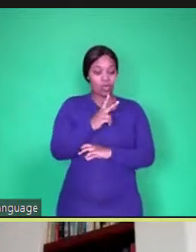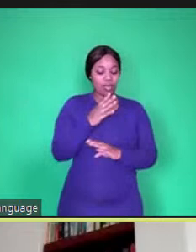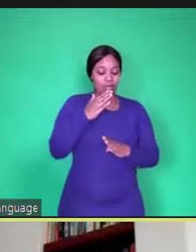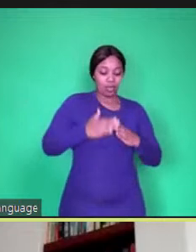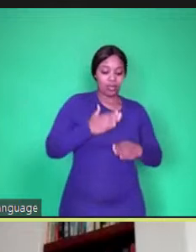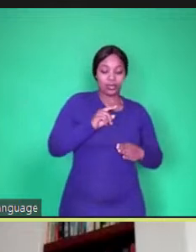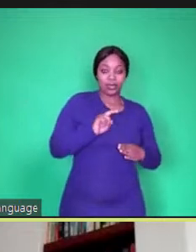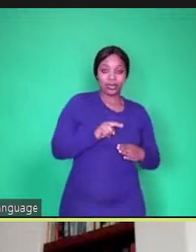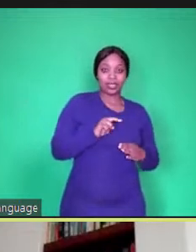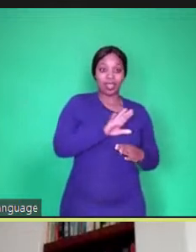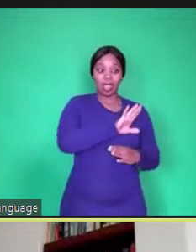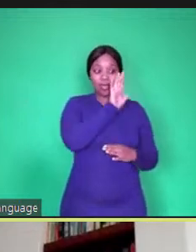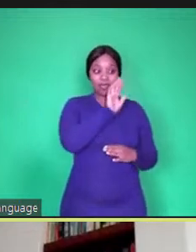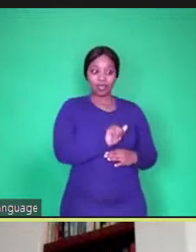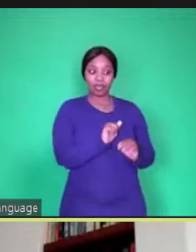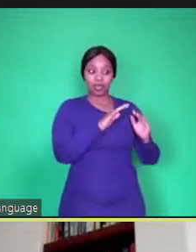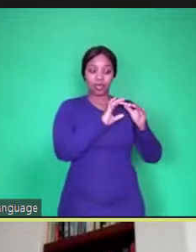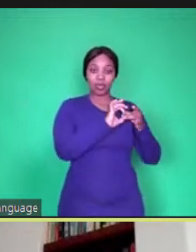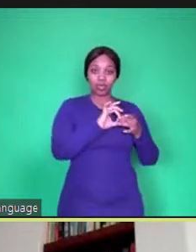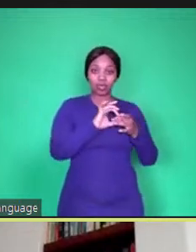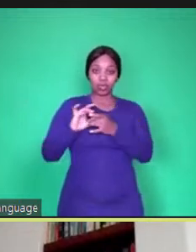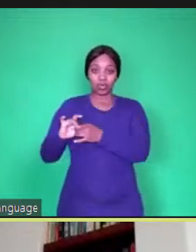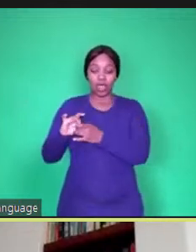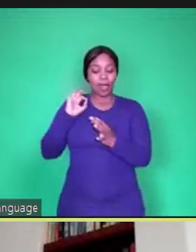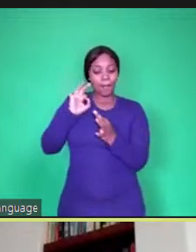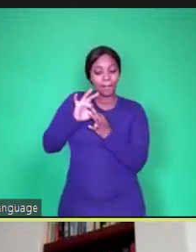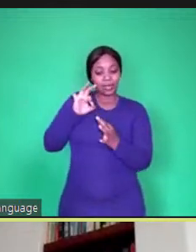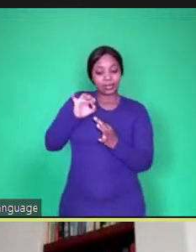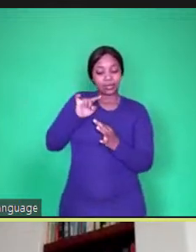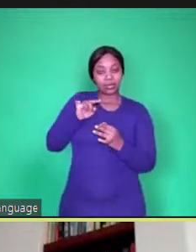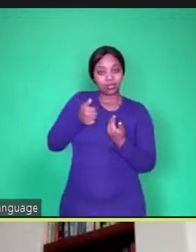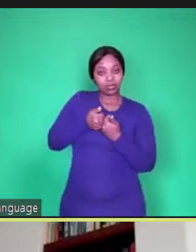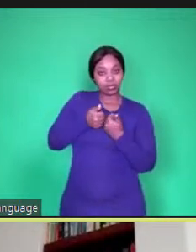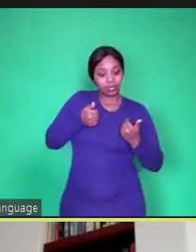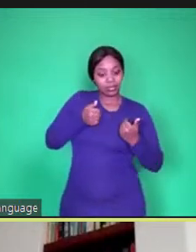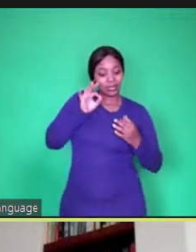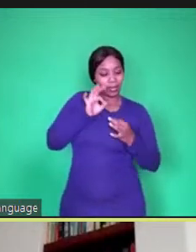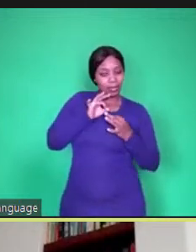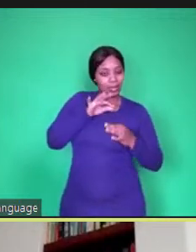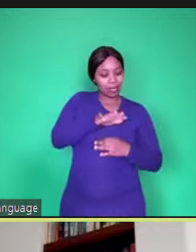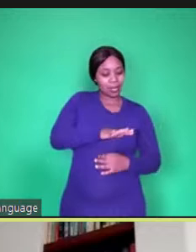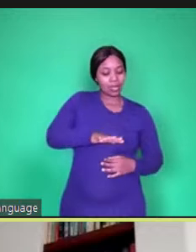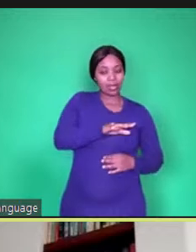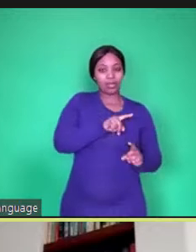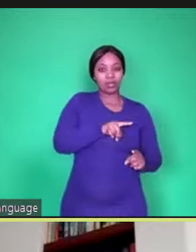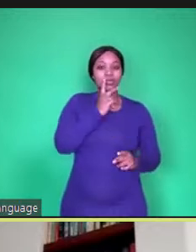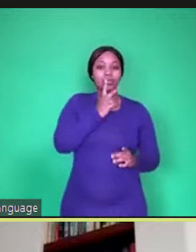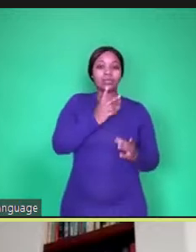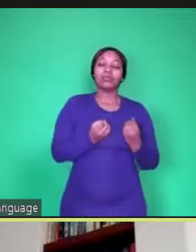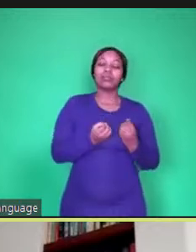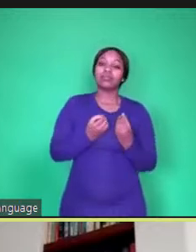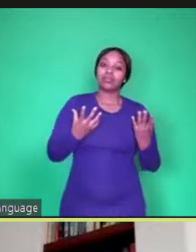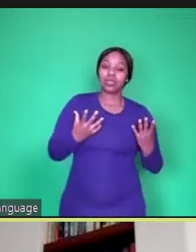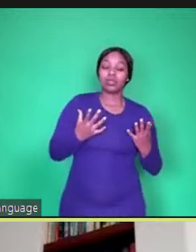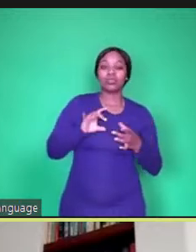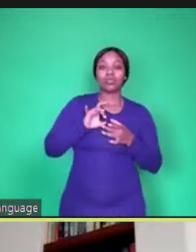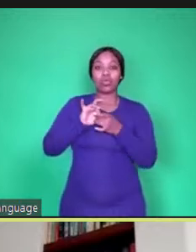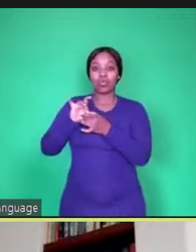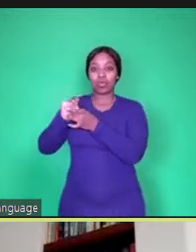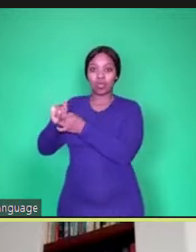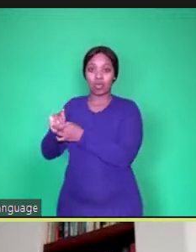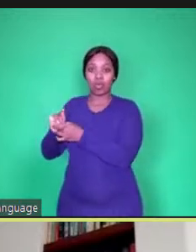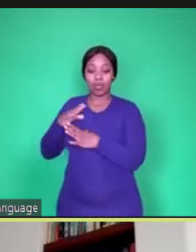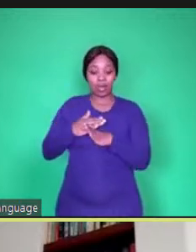at African households specifically according to geographical location, you can see that the majority of households with labor migrants